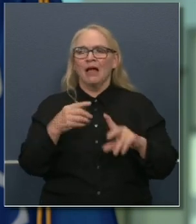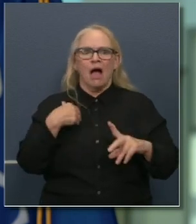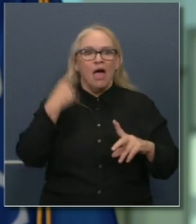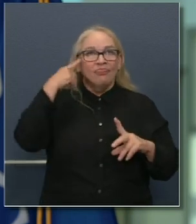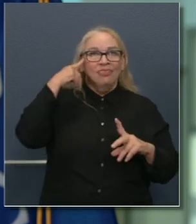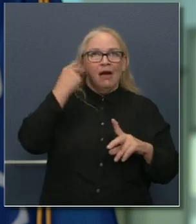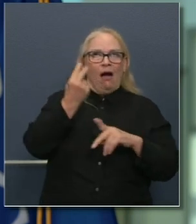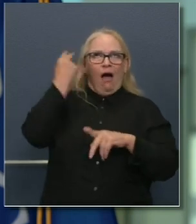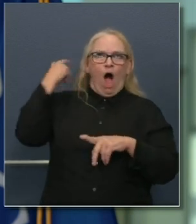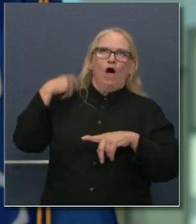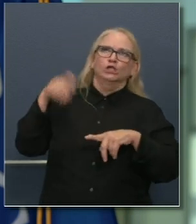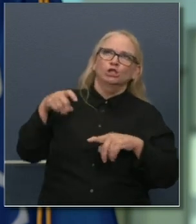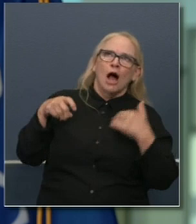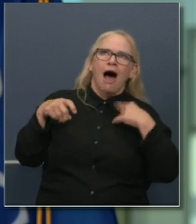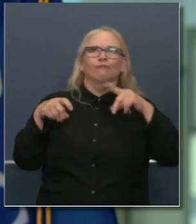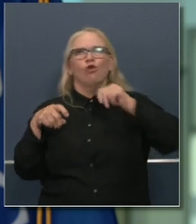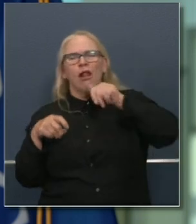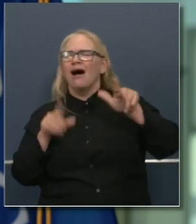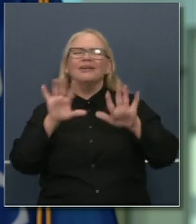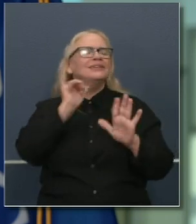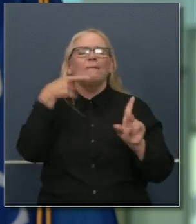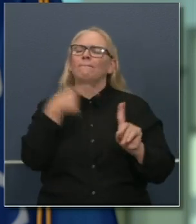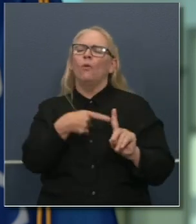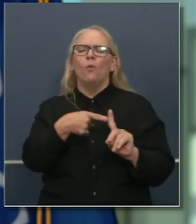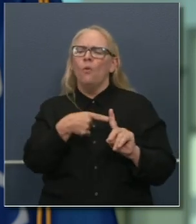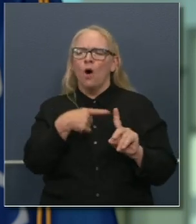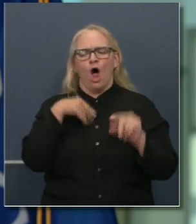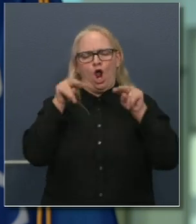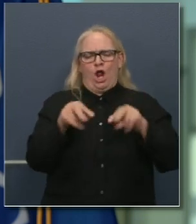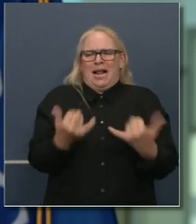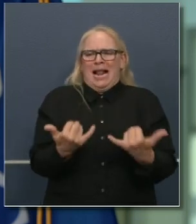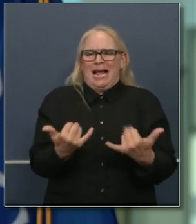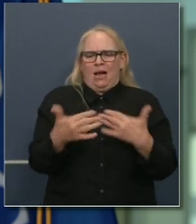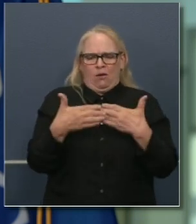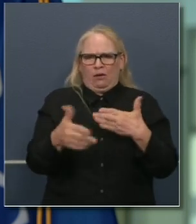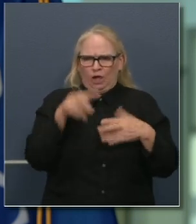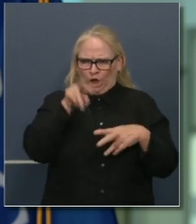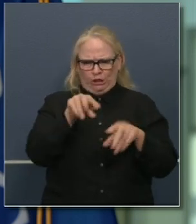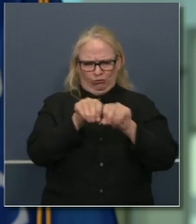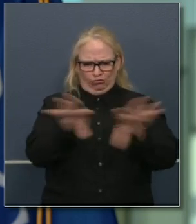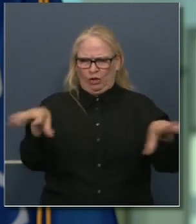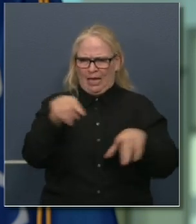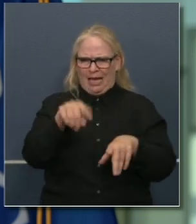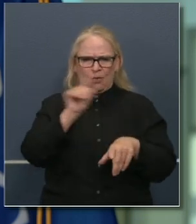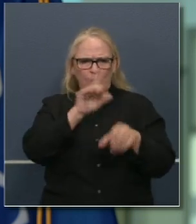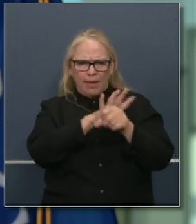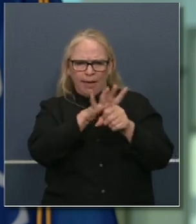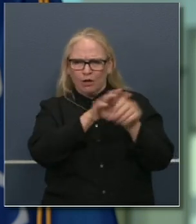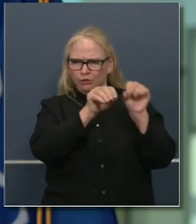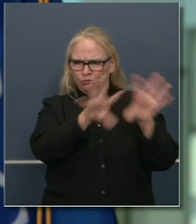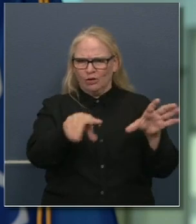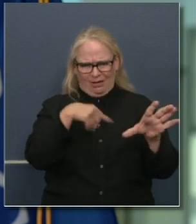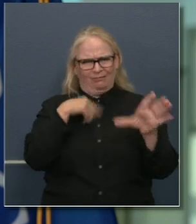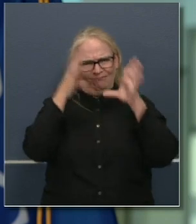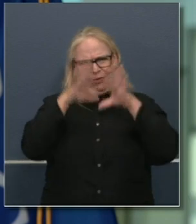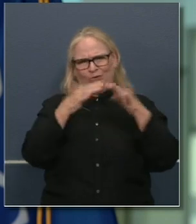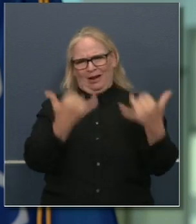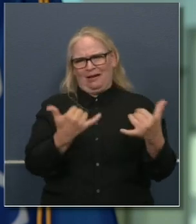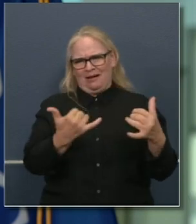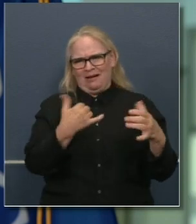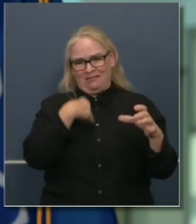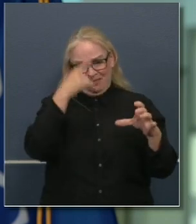today in terms of the spread in these parts of the state. It's been, I think many